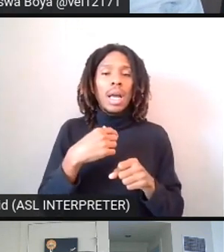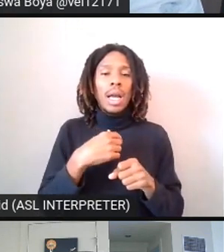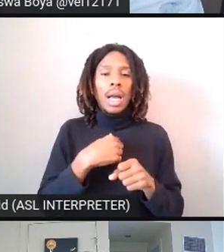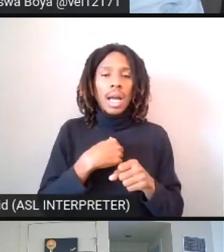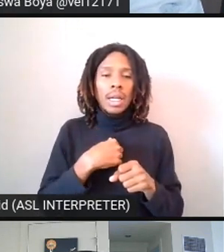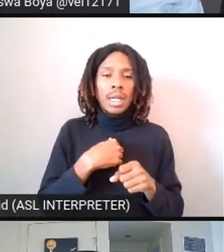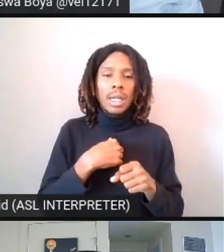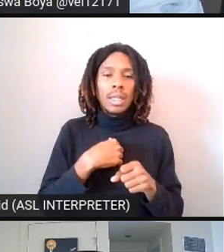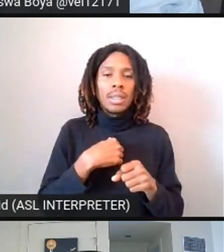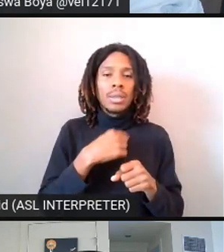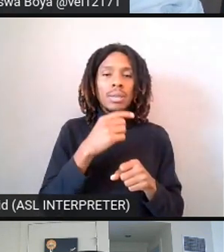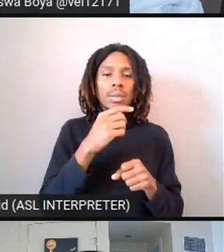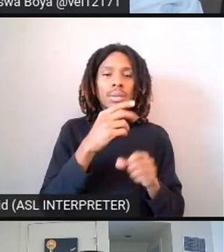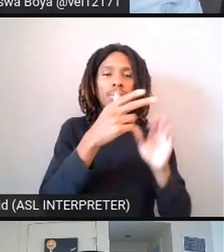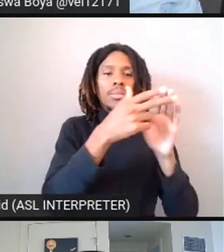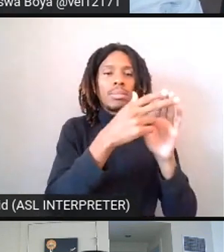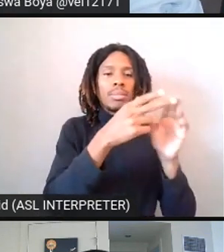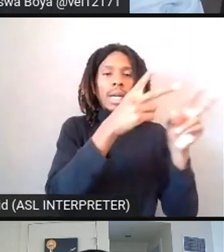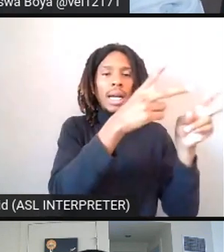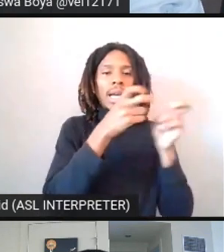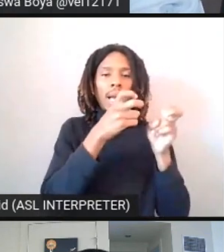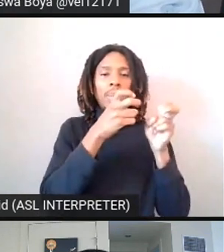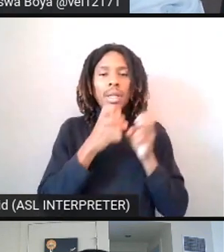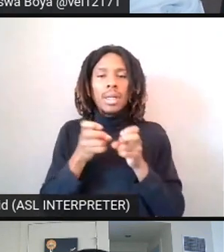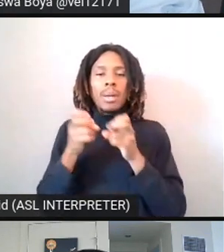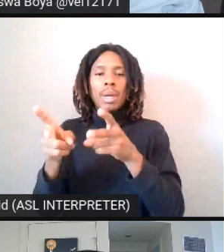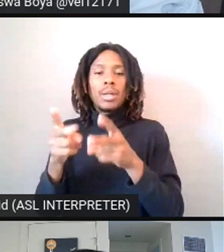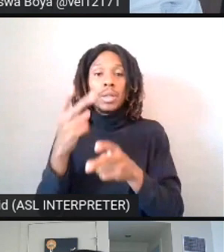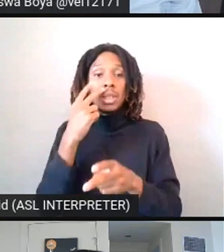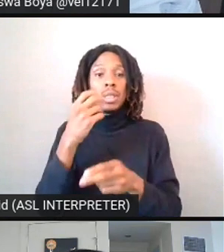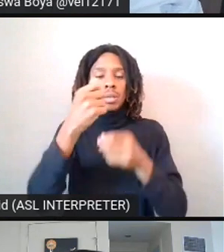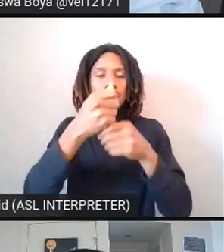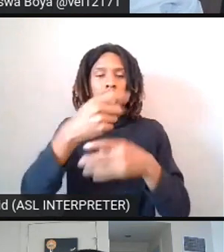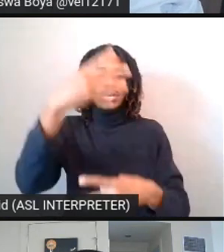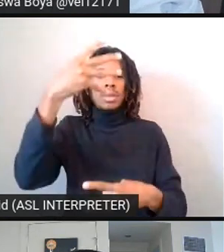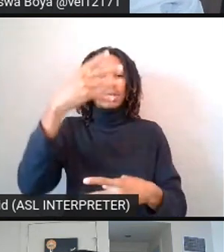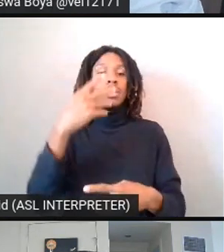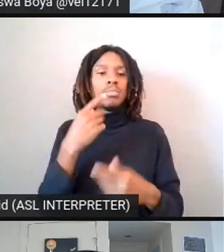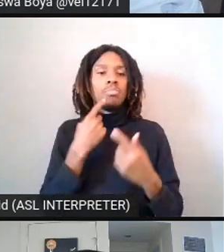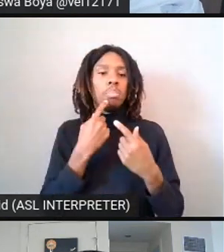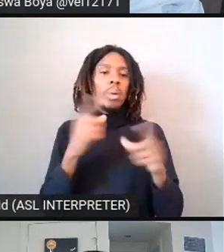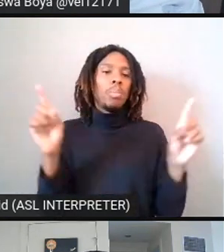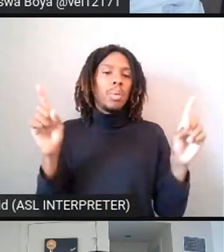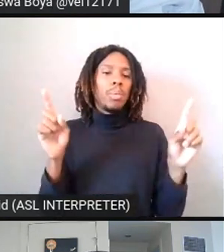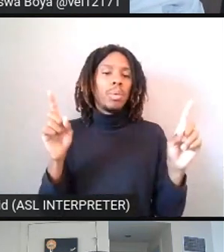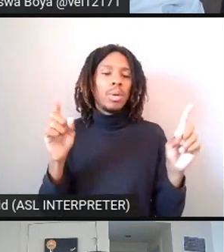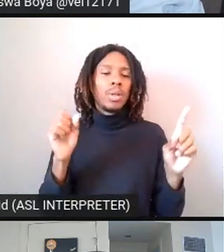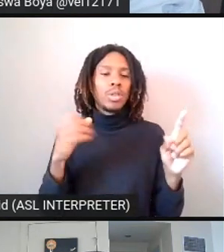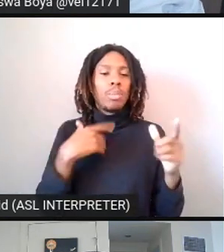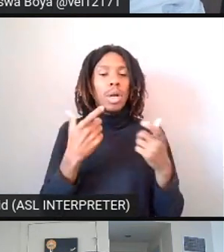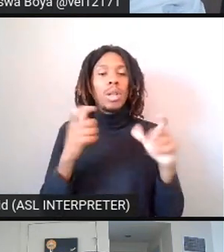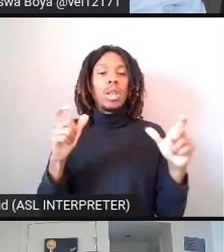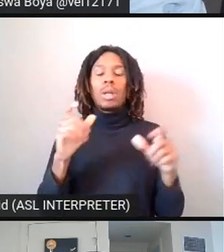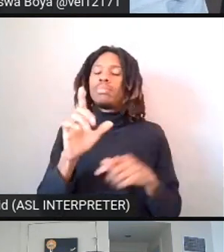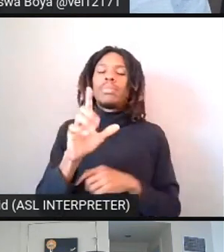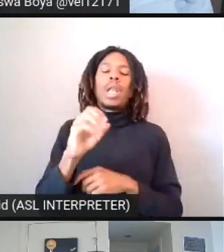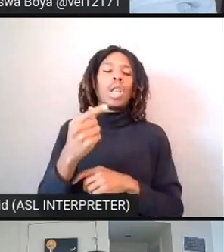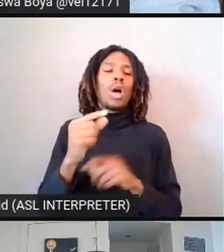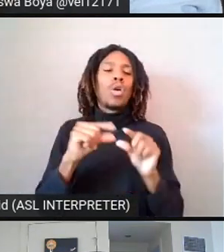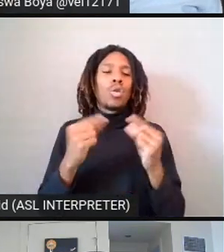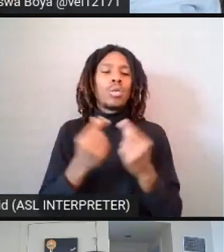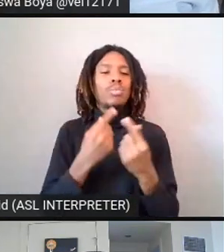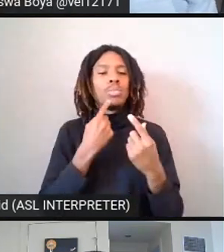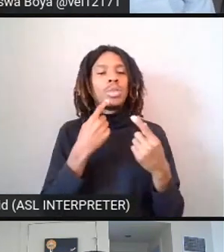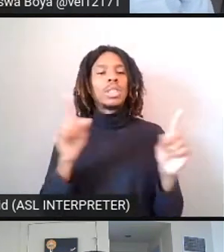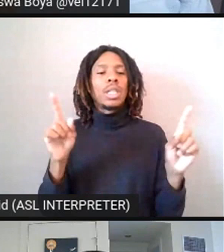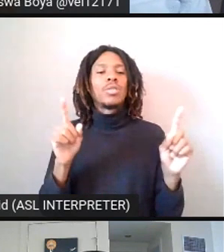passing it here. You notice, bingo, the create is successful. So my CloudWatch group is created. And now I can actually, in